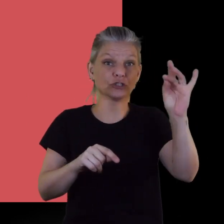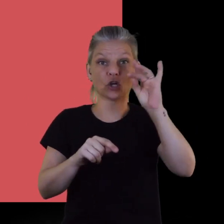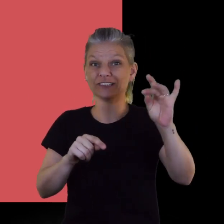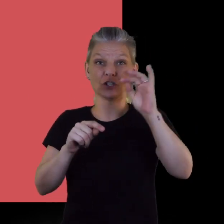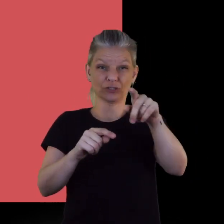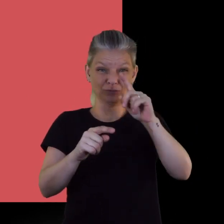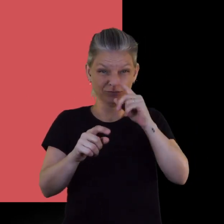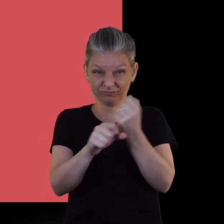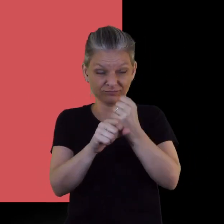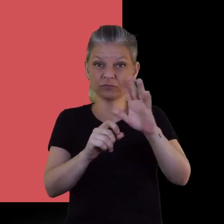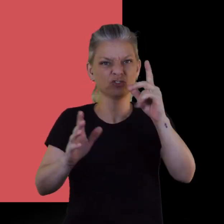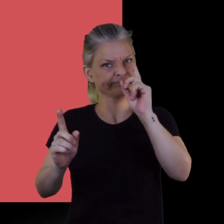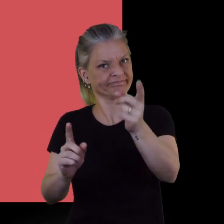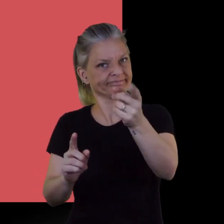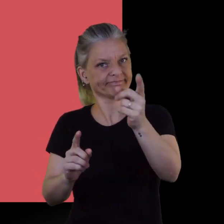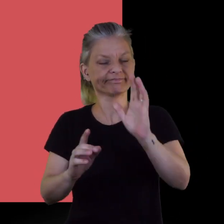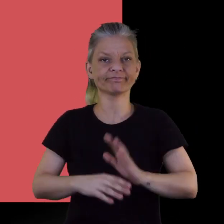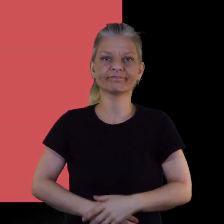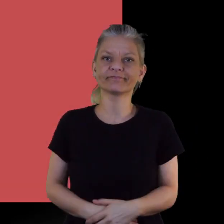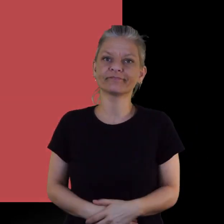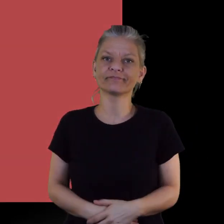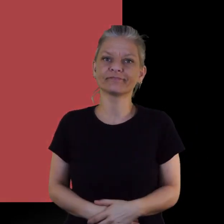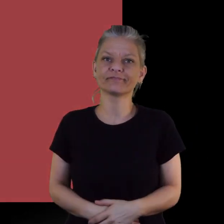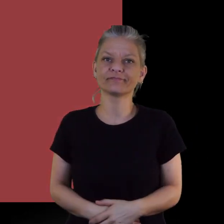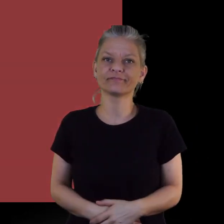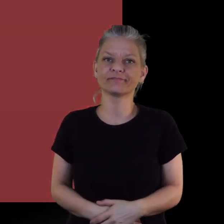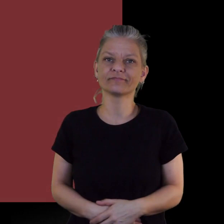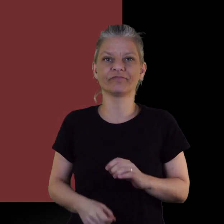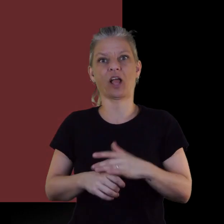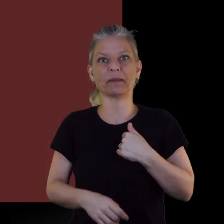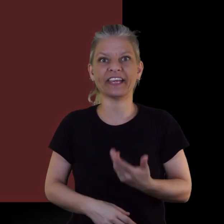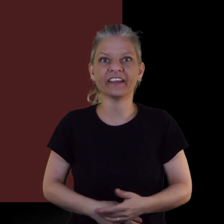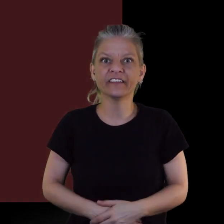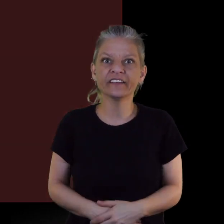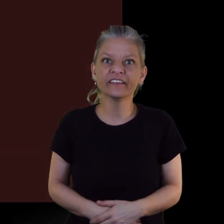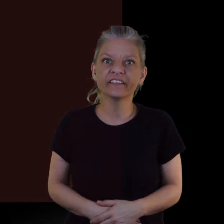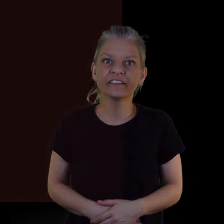a precaution. Fuck me.